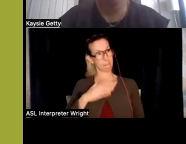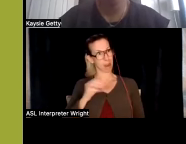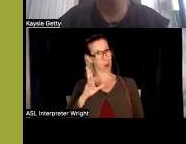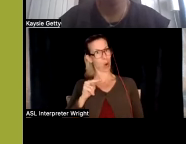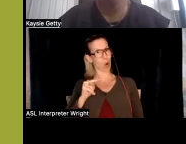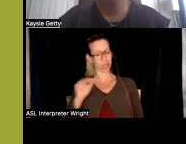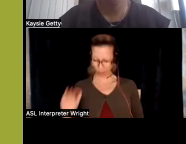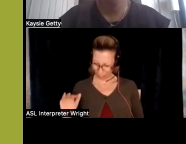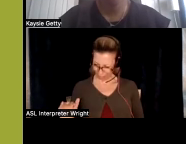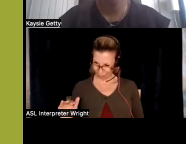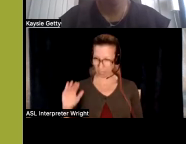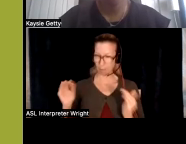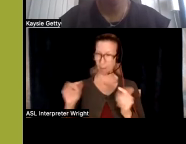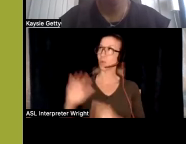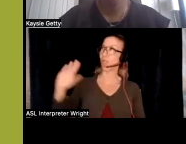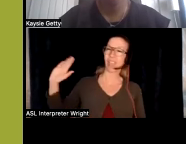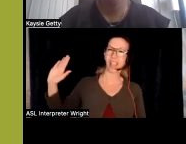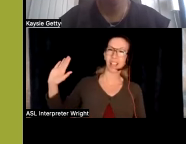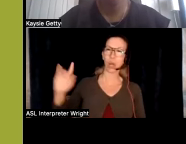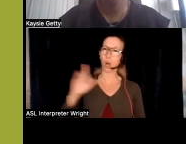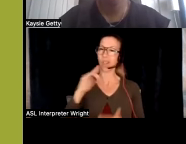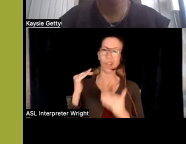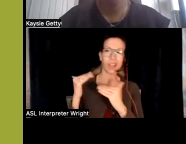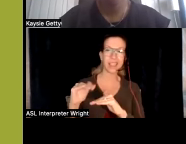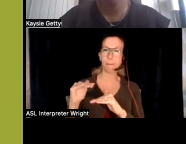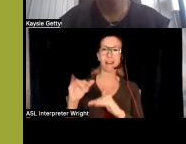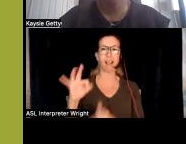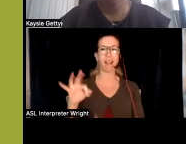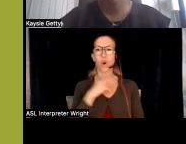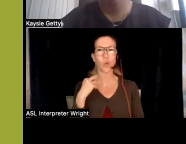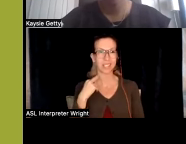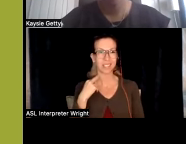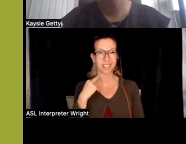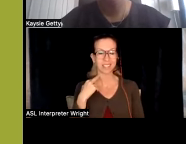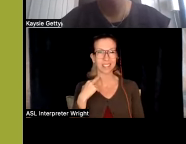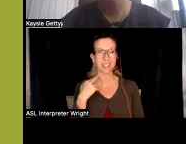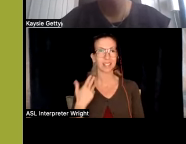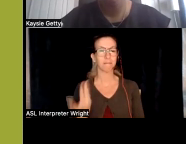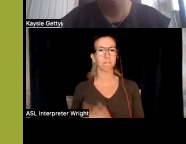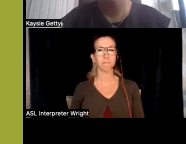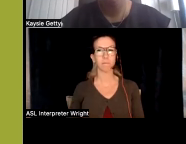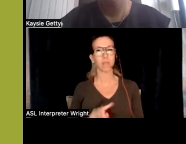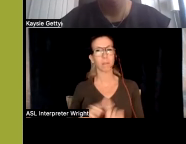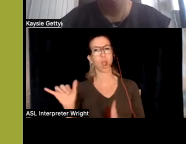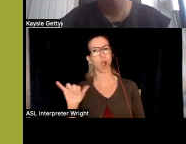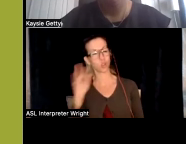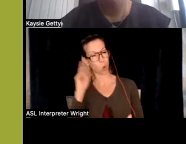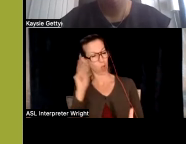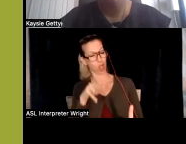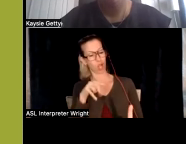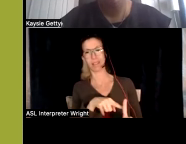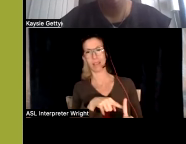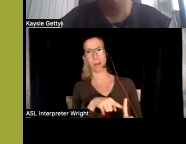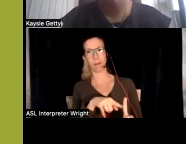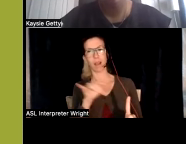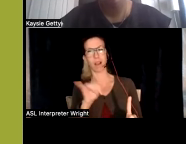my childhood versus theirs, like the limiting of that risk taking, but looking at them as, well,